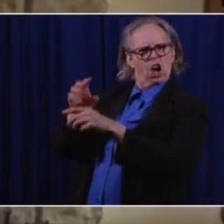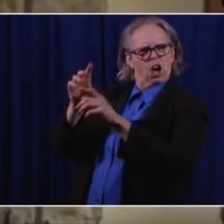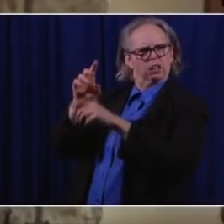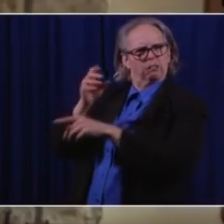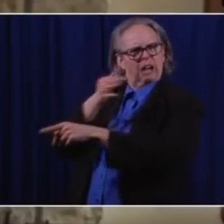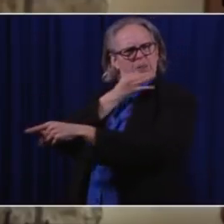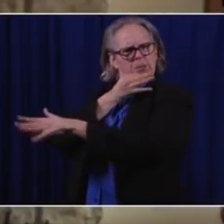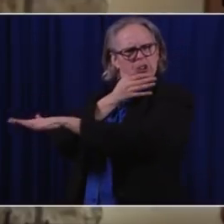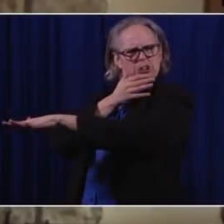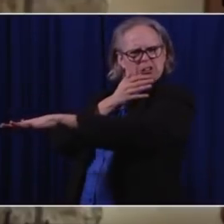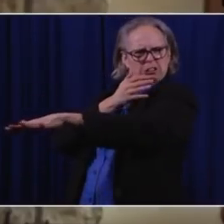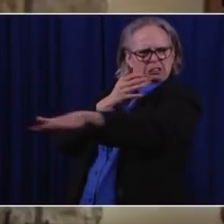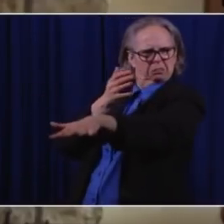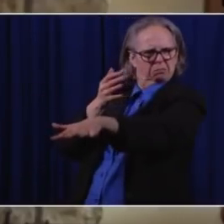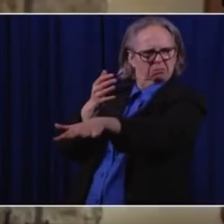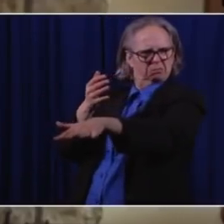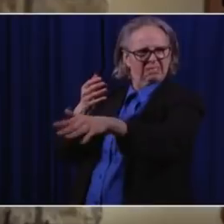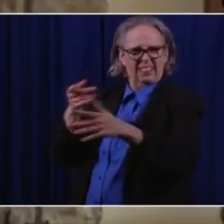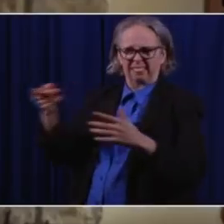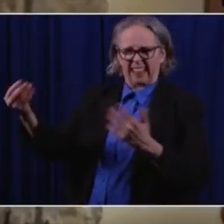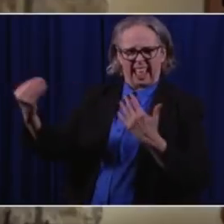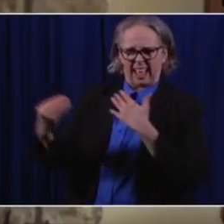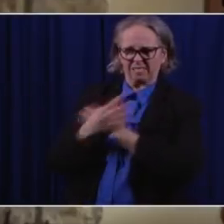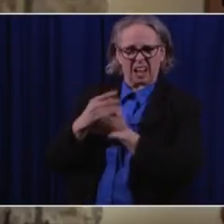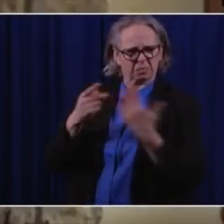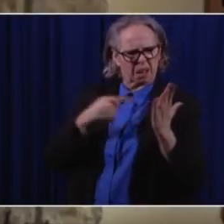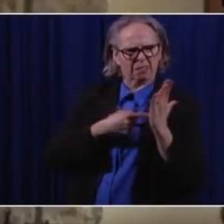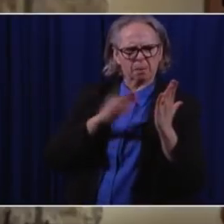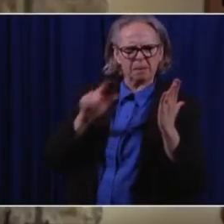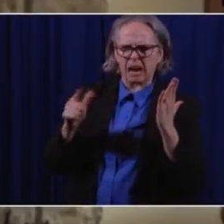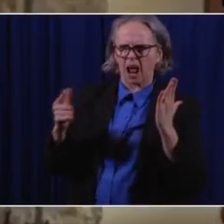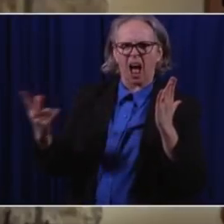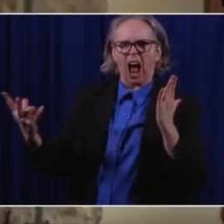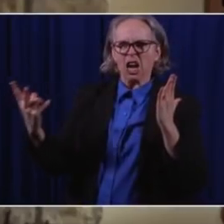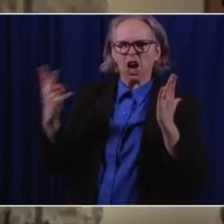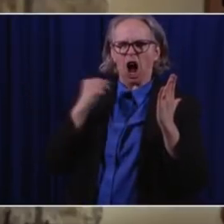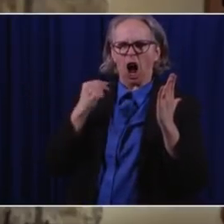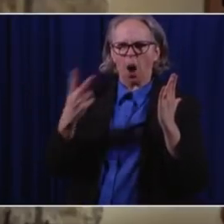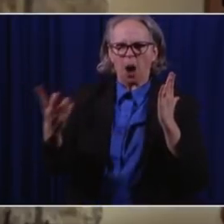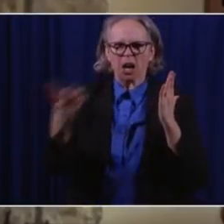become law. They have told me that this bill would be a disaster.